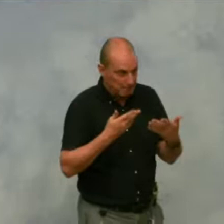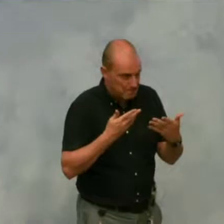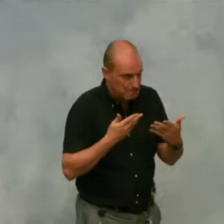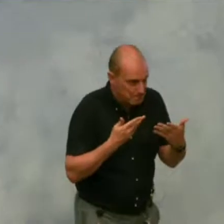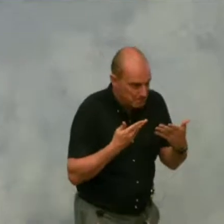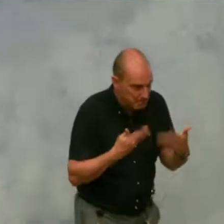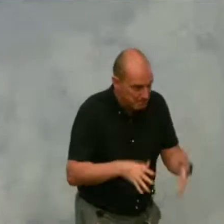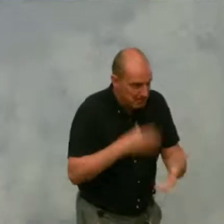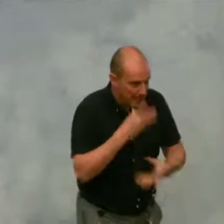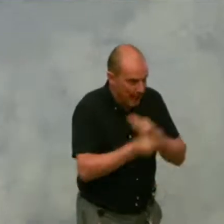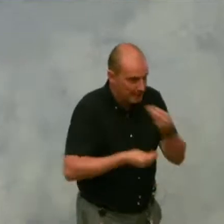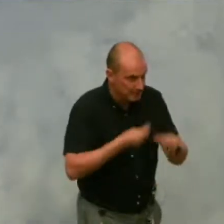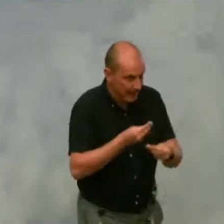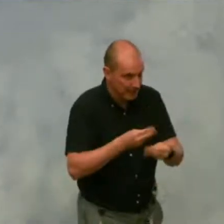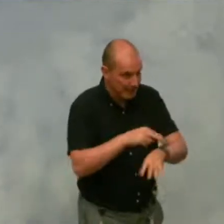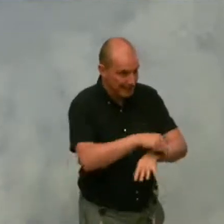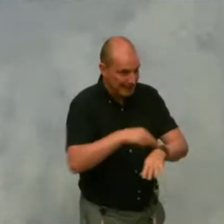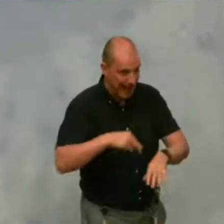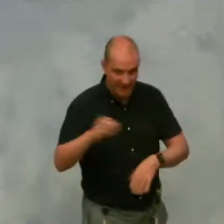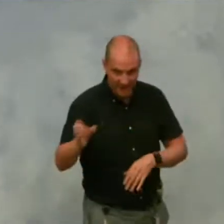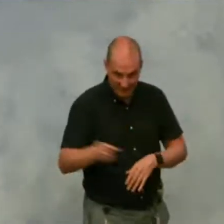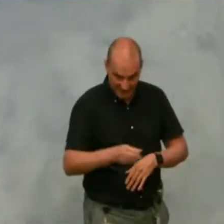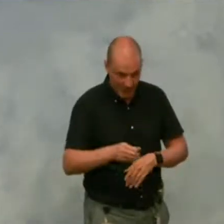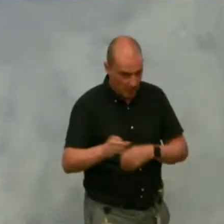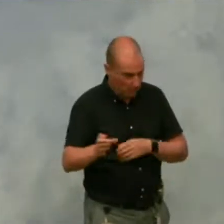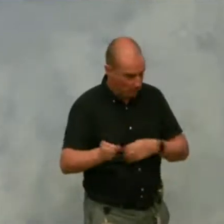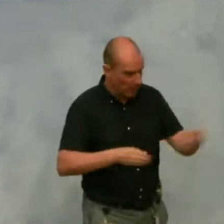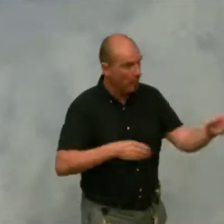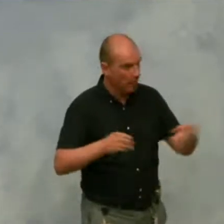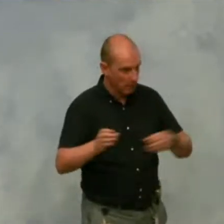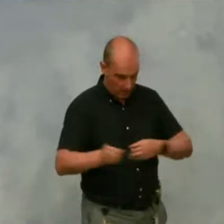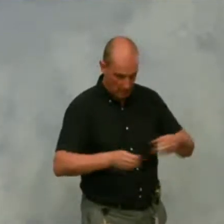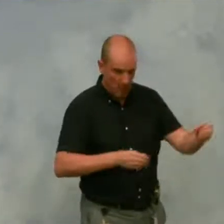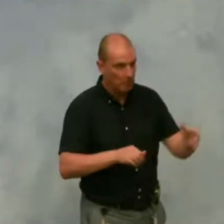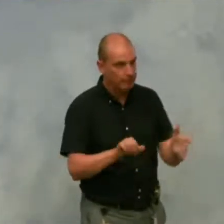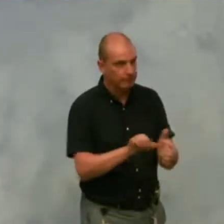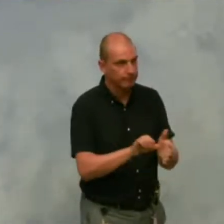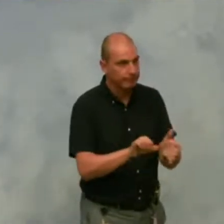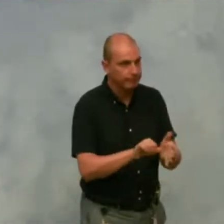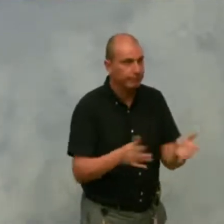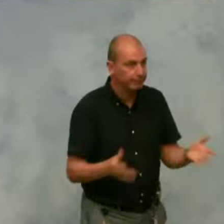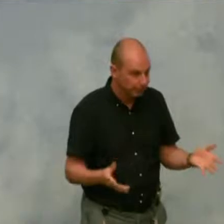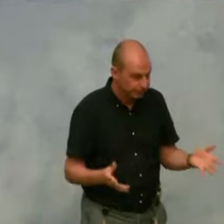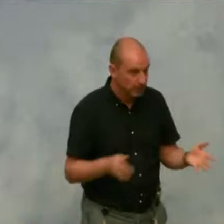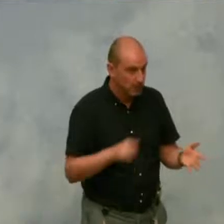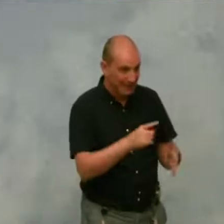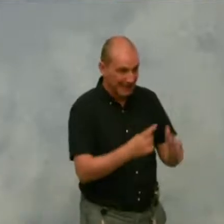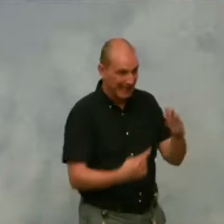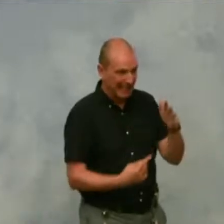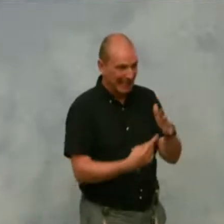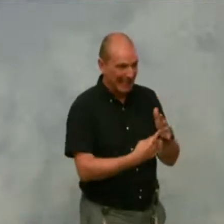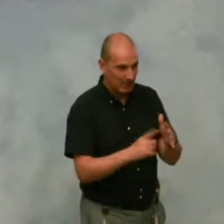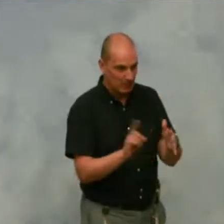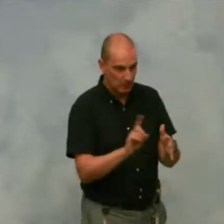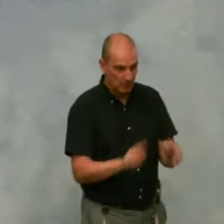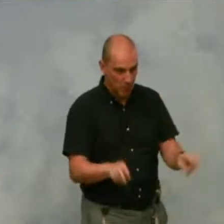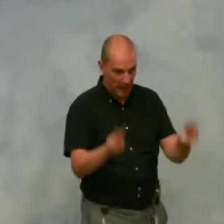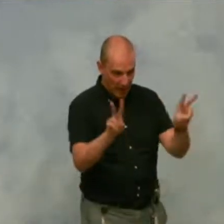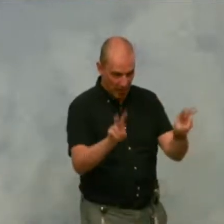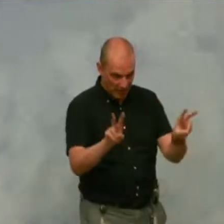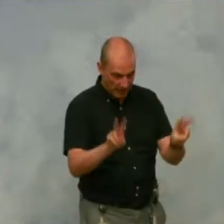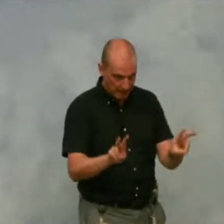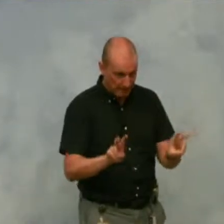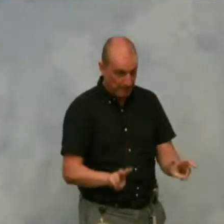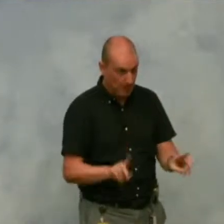challenges. So in terms of ours, we've identified that some of the key themes that we'll be looking at, the demographics